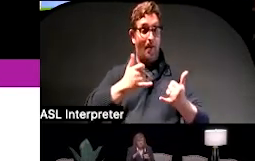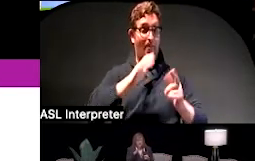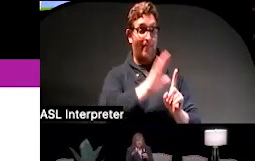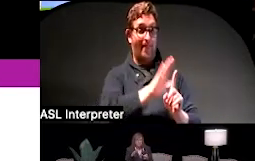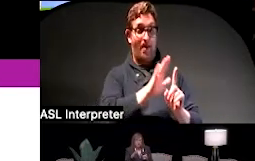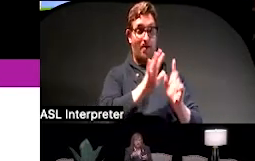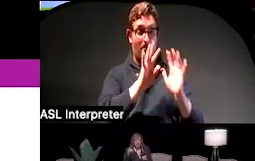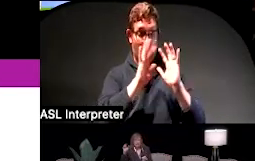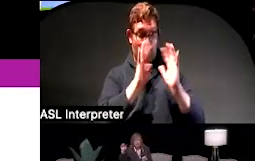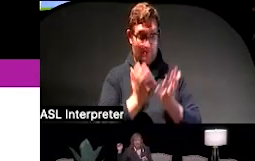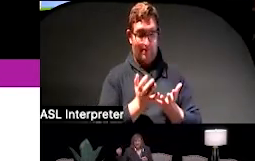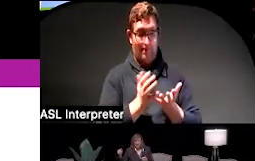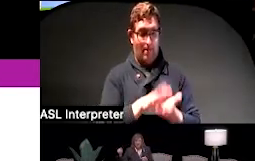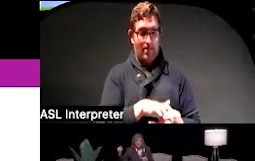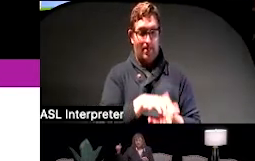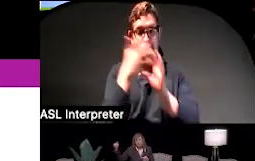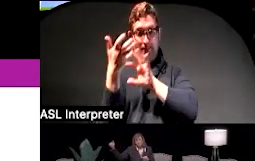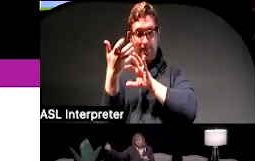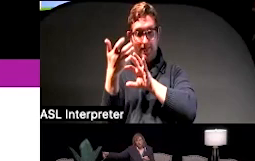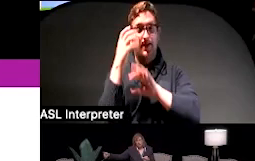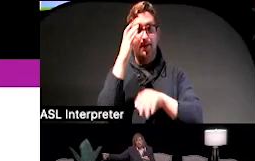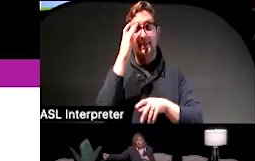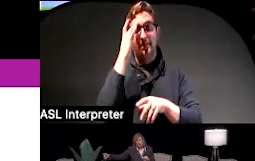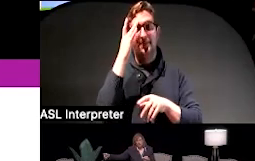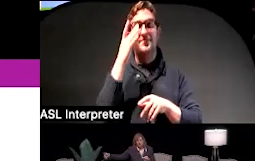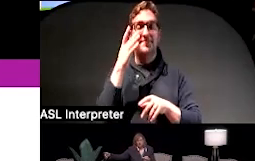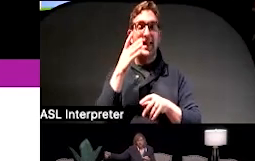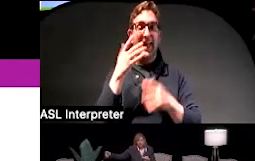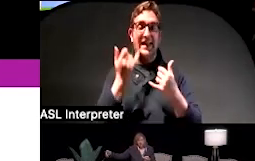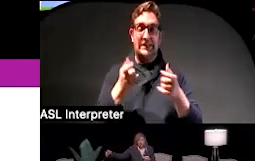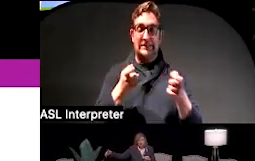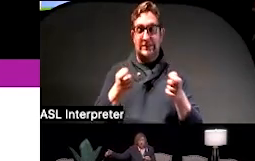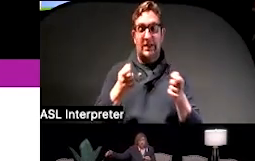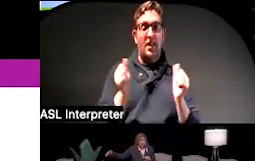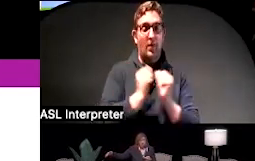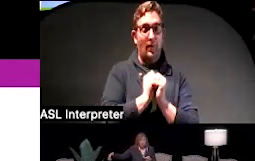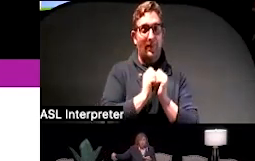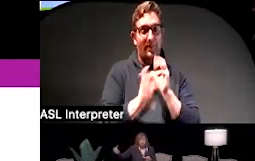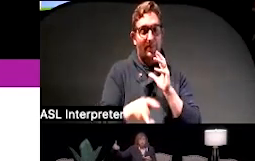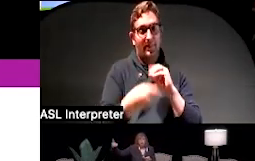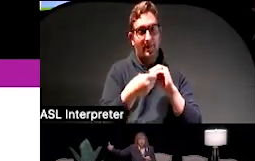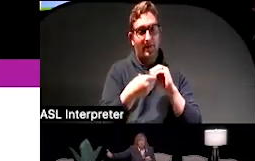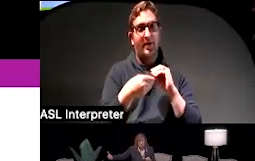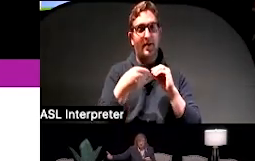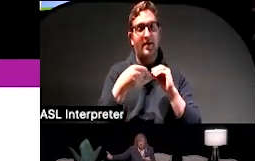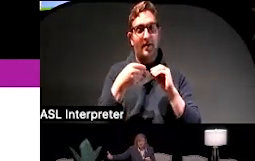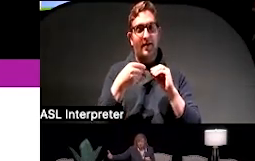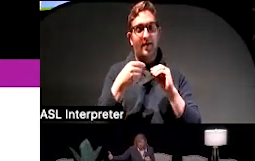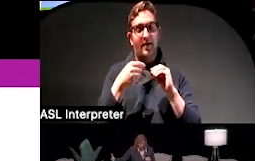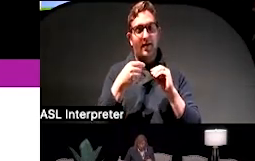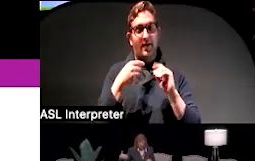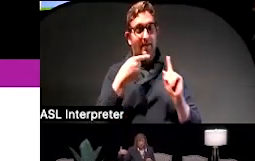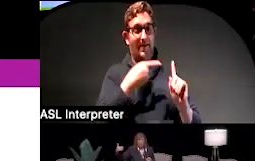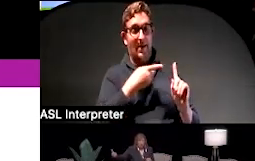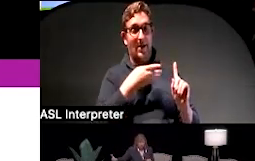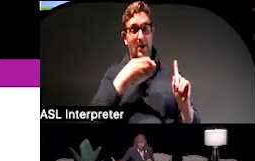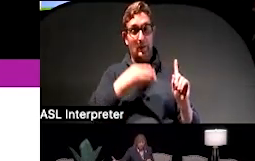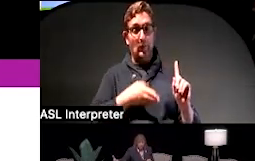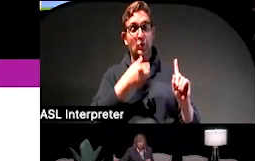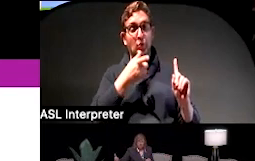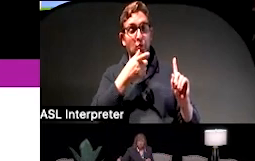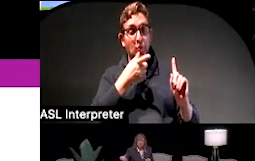unhinged, and we are dealing, and the person who is now kind of coming